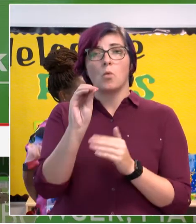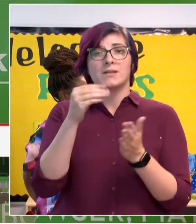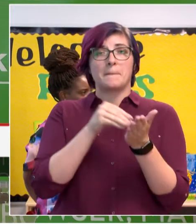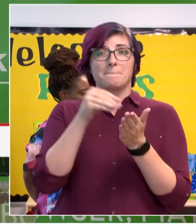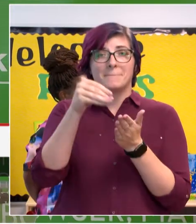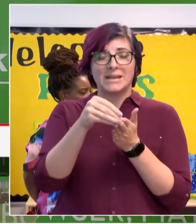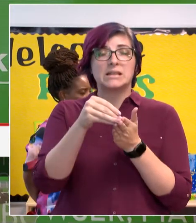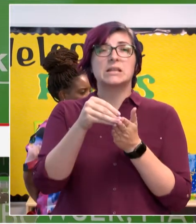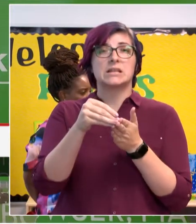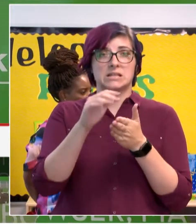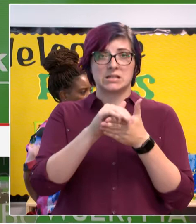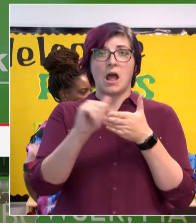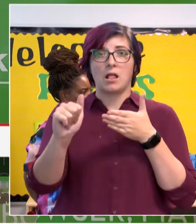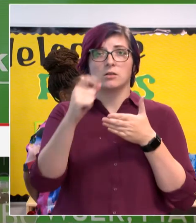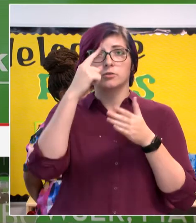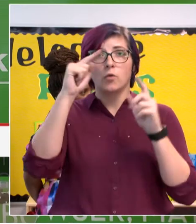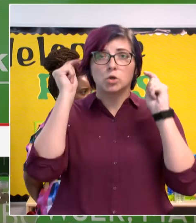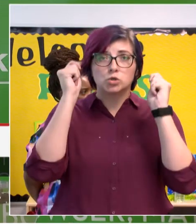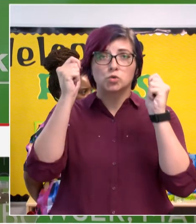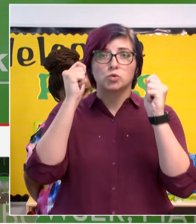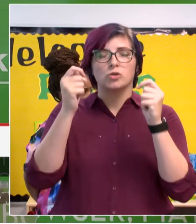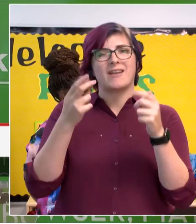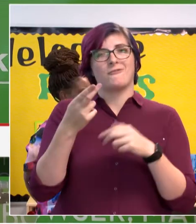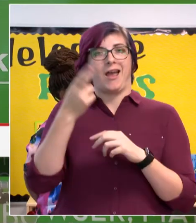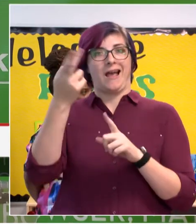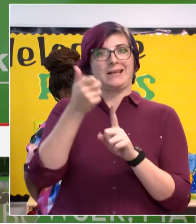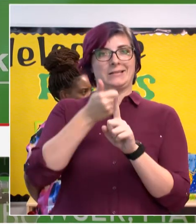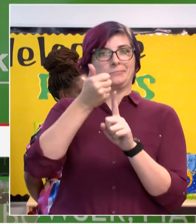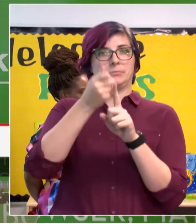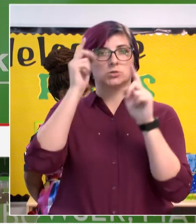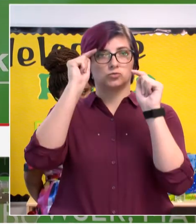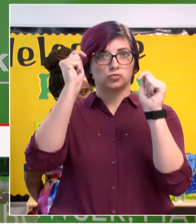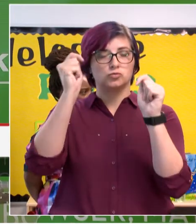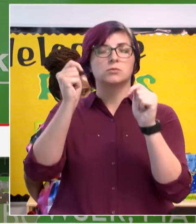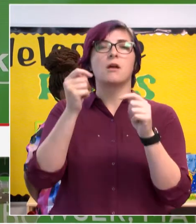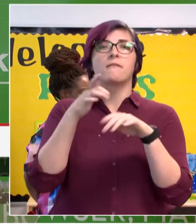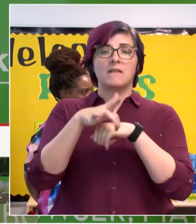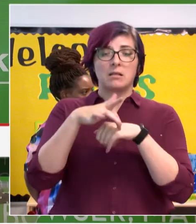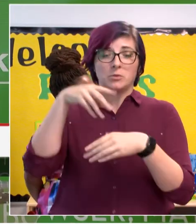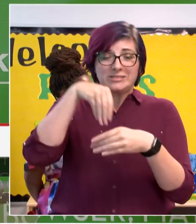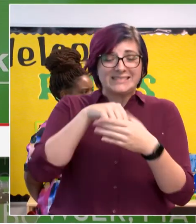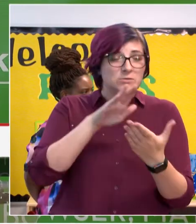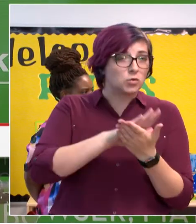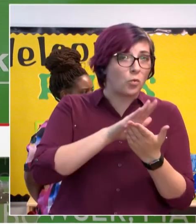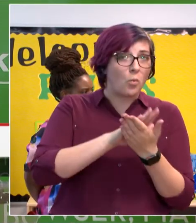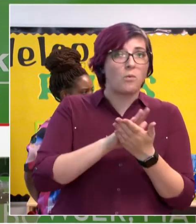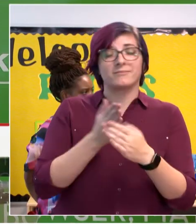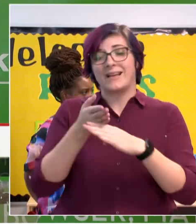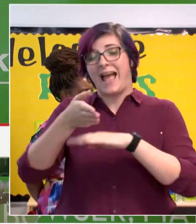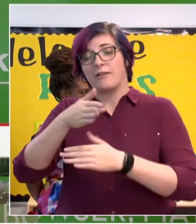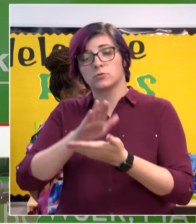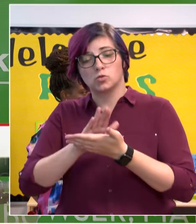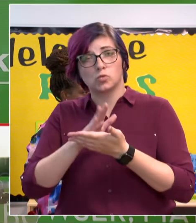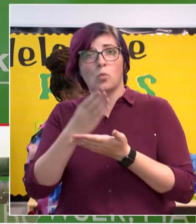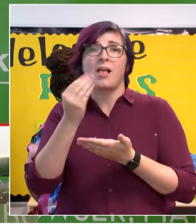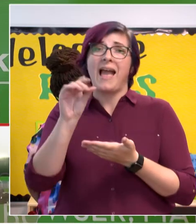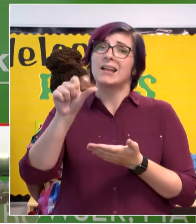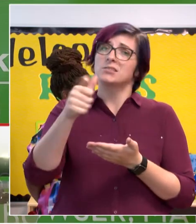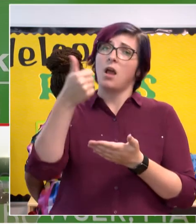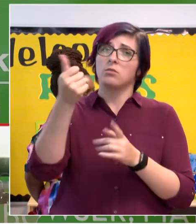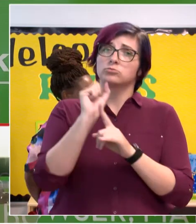impact tutoring that is available to students in school, after school, and in other non-traditional settings.